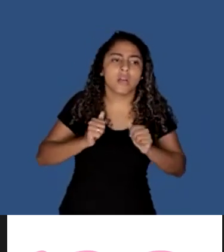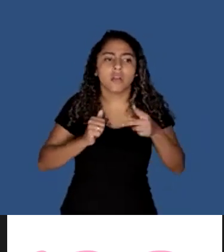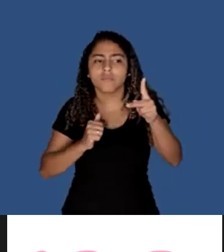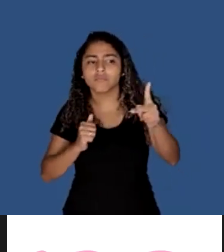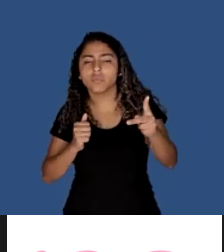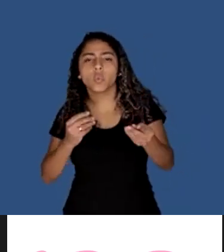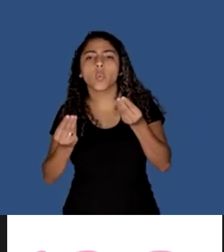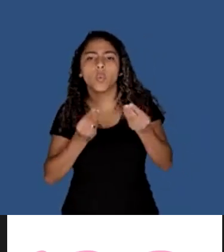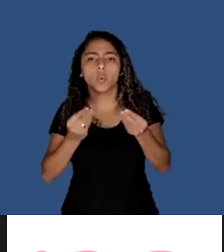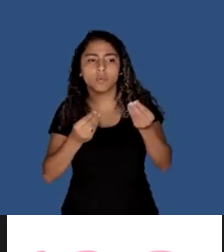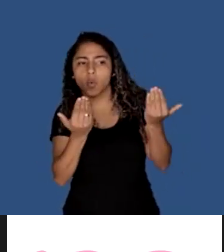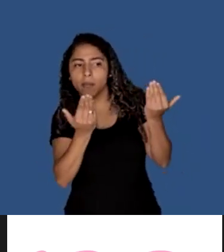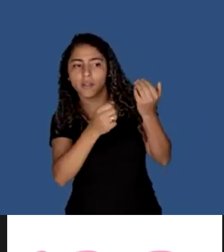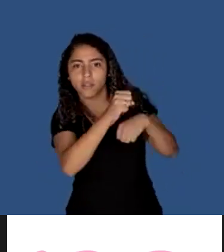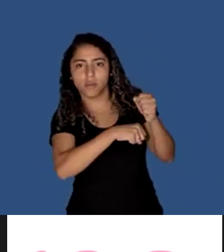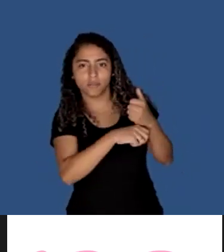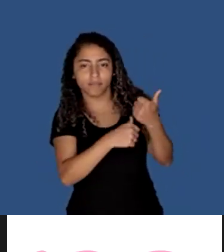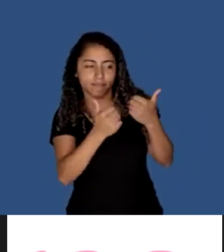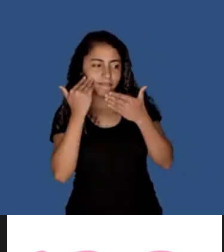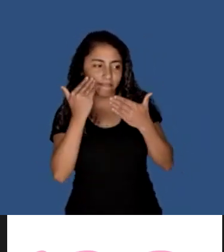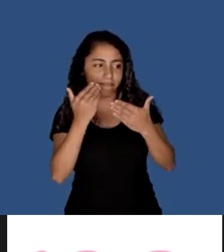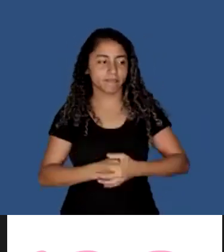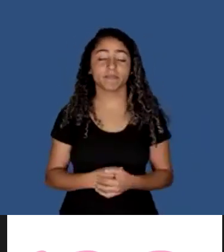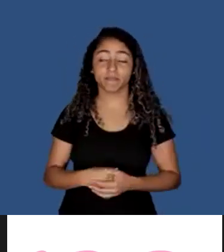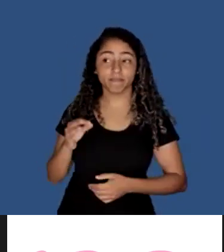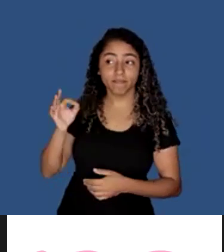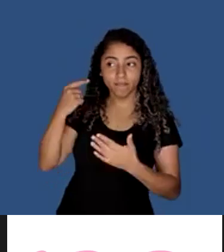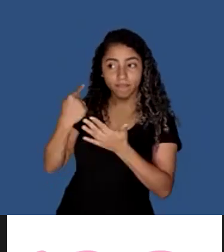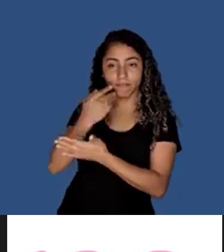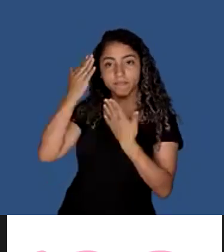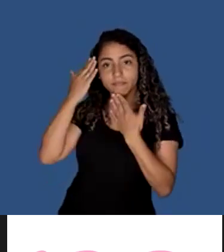Is it kind of flat when compared to last year? Thank you.